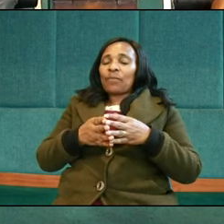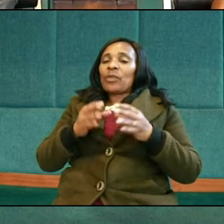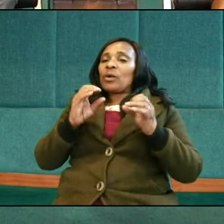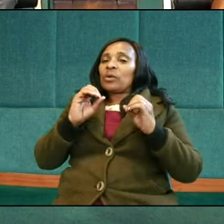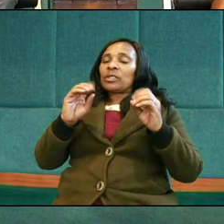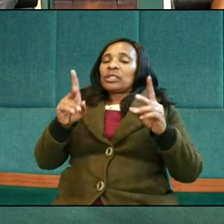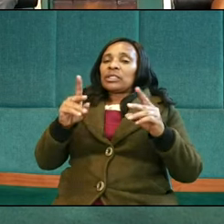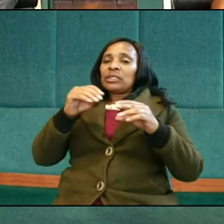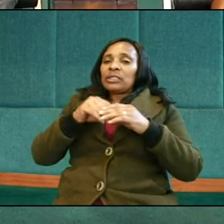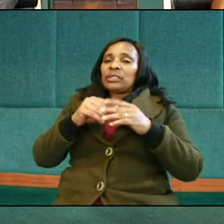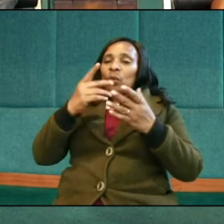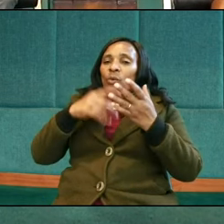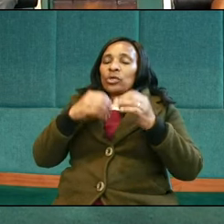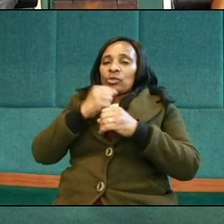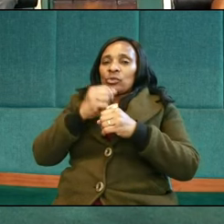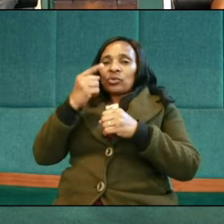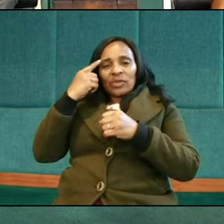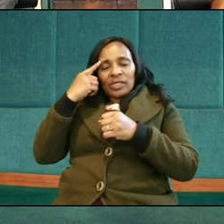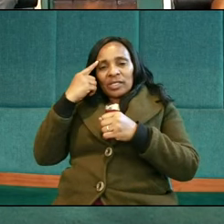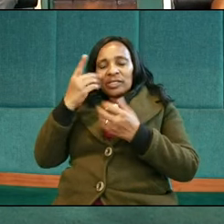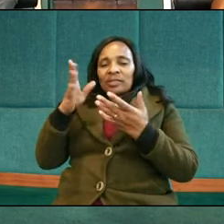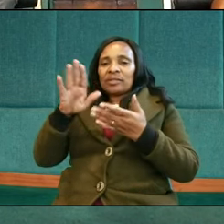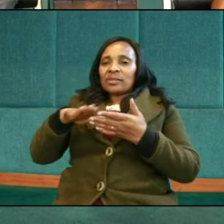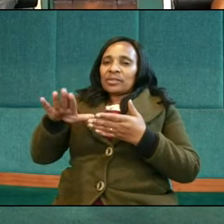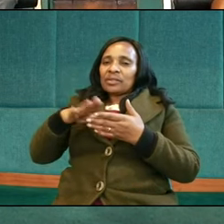Okay, so in the what do you think section,